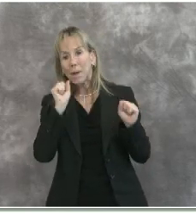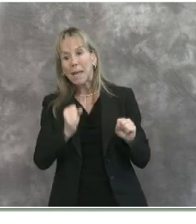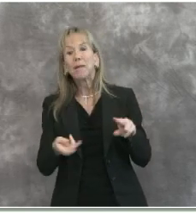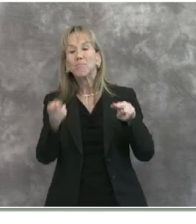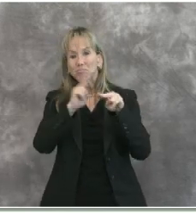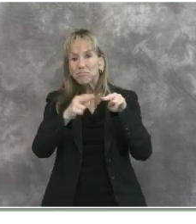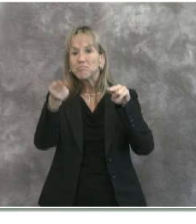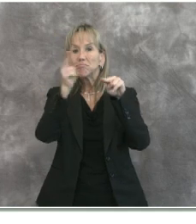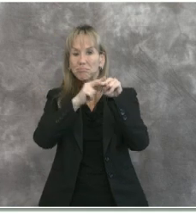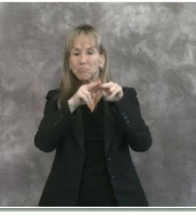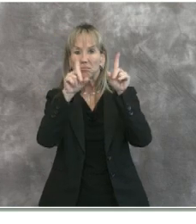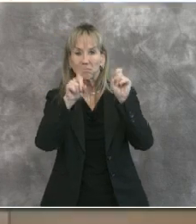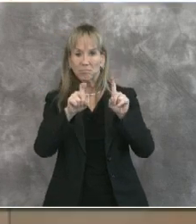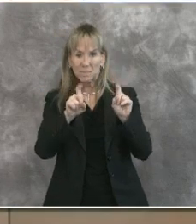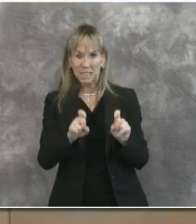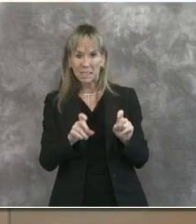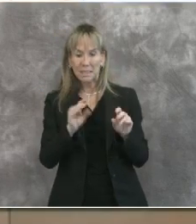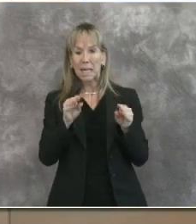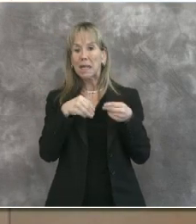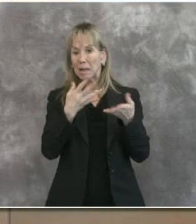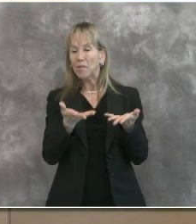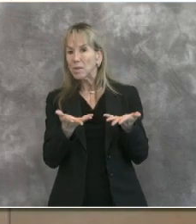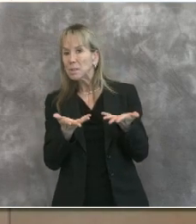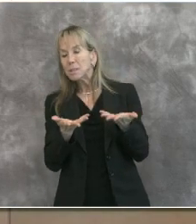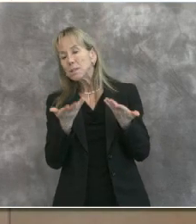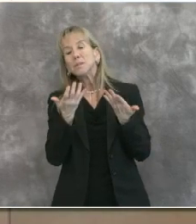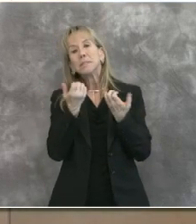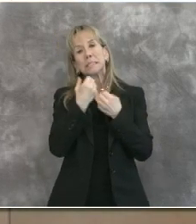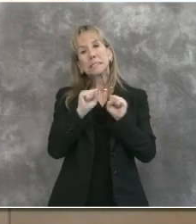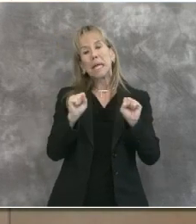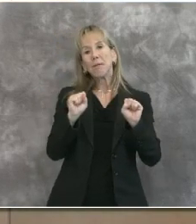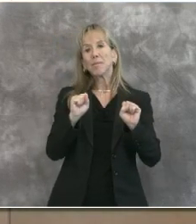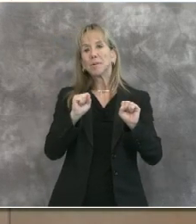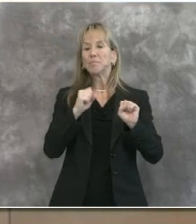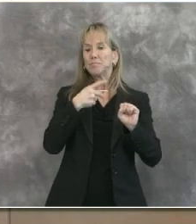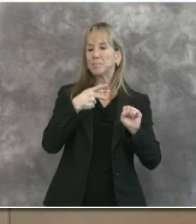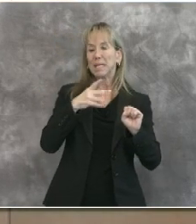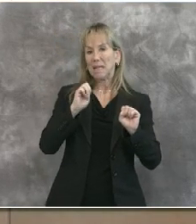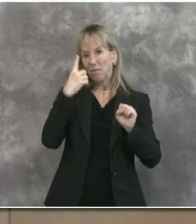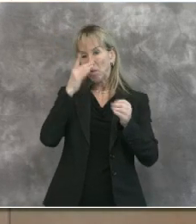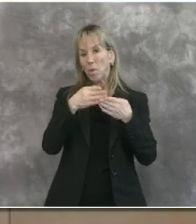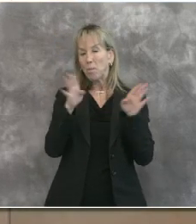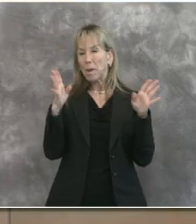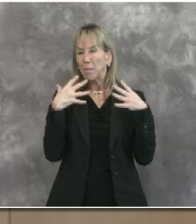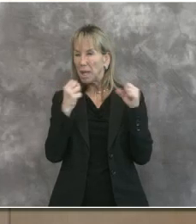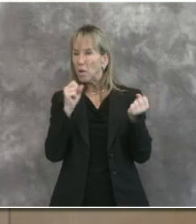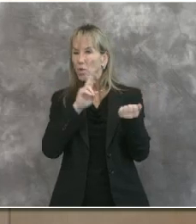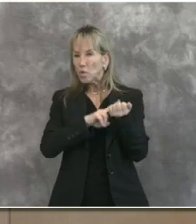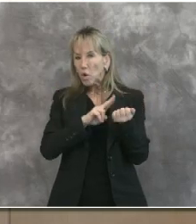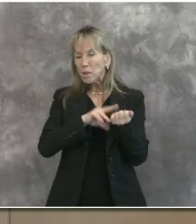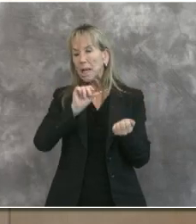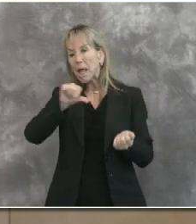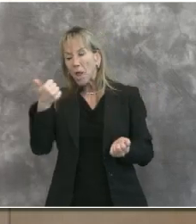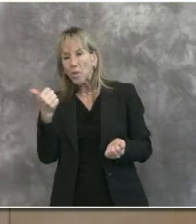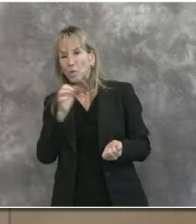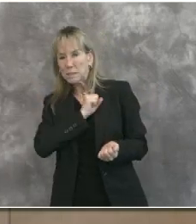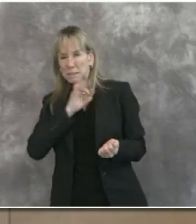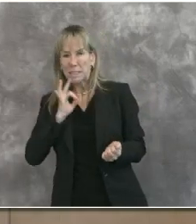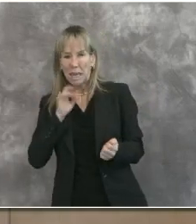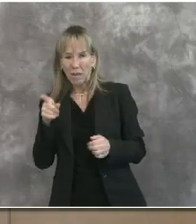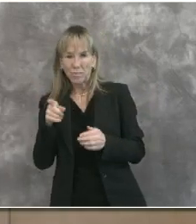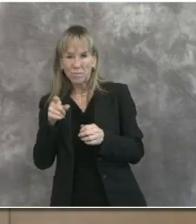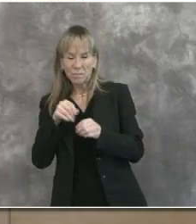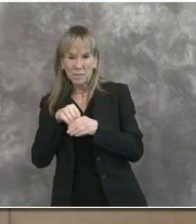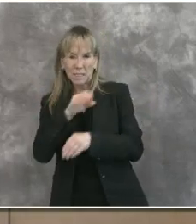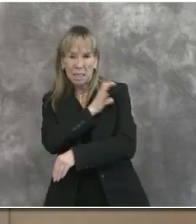testing and provide the amount of safety, the level of safety for our public health nurses and other clinical staff. And we'll